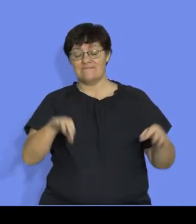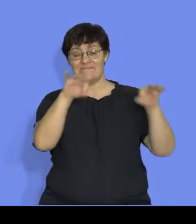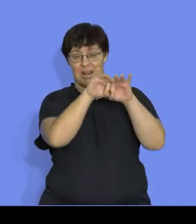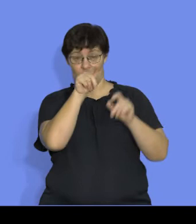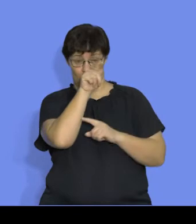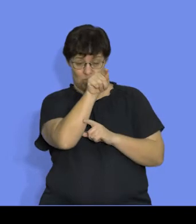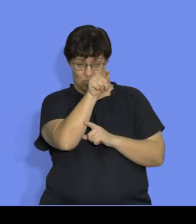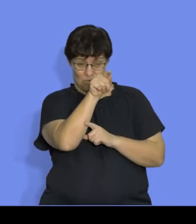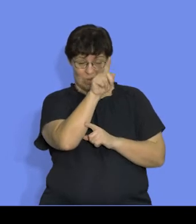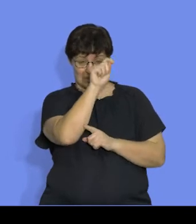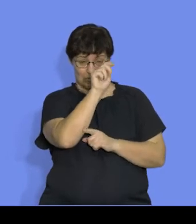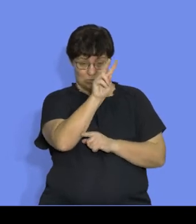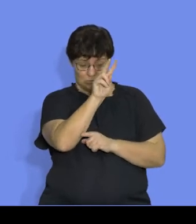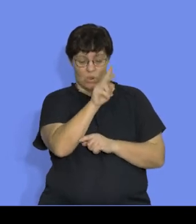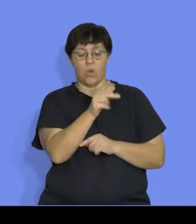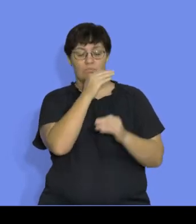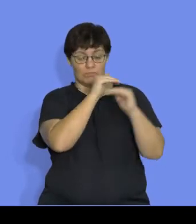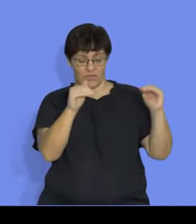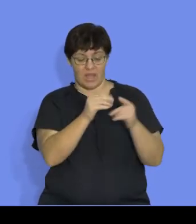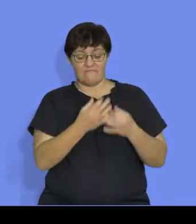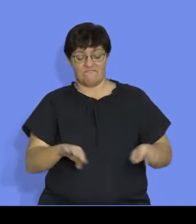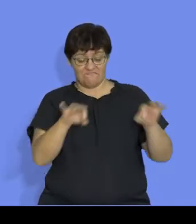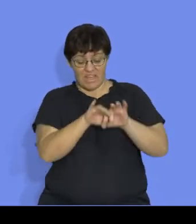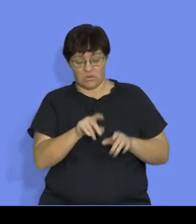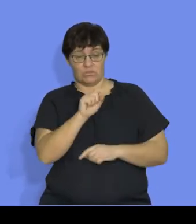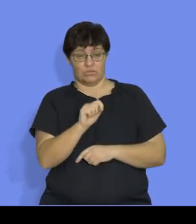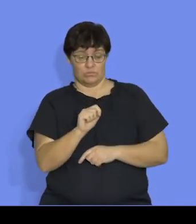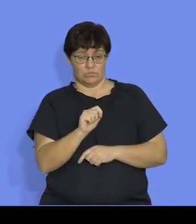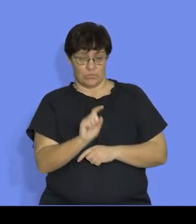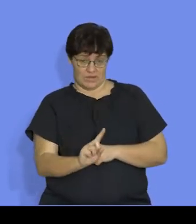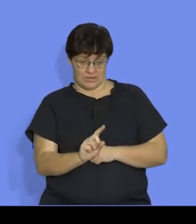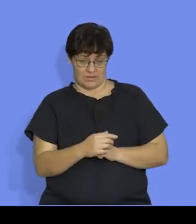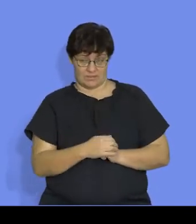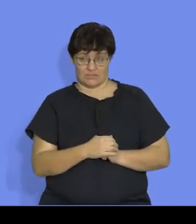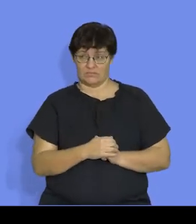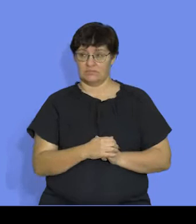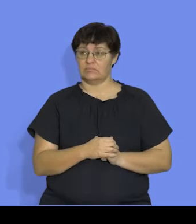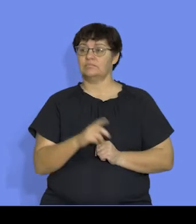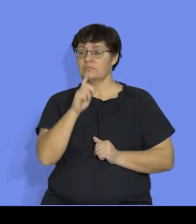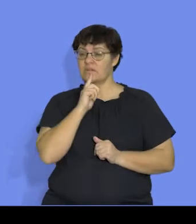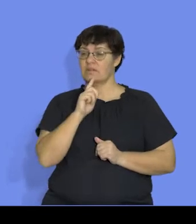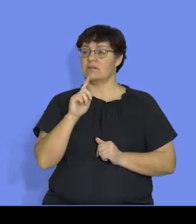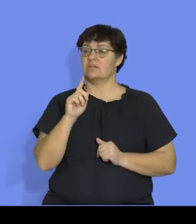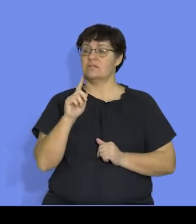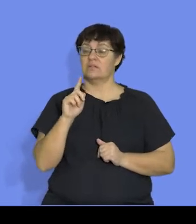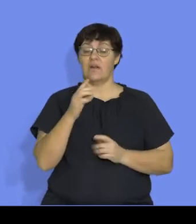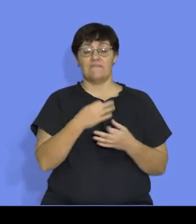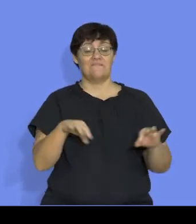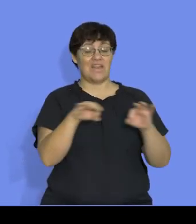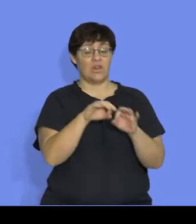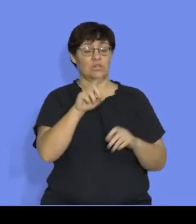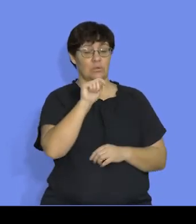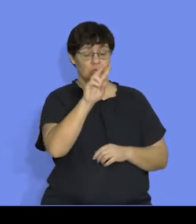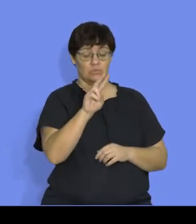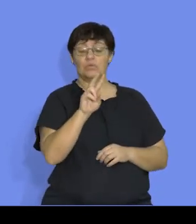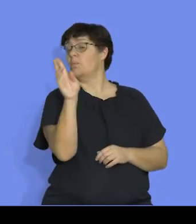term 2 over the value of term 1. For this pattern, we can see that the value of term